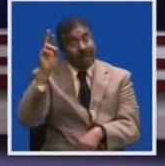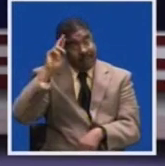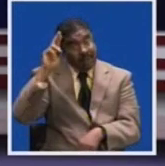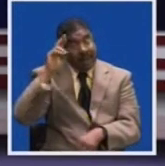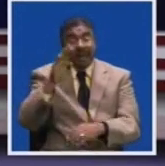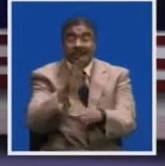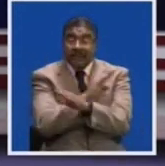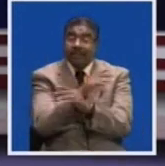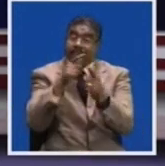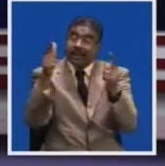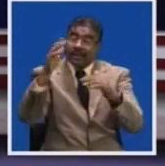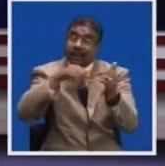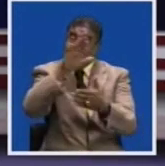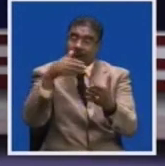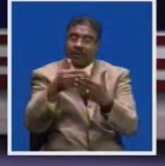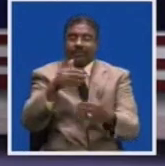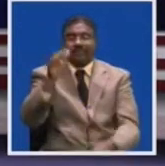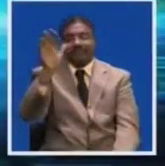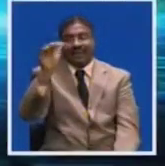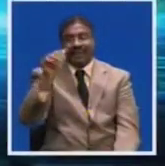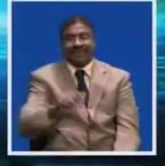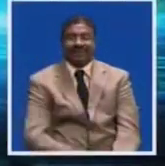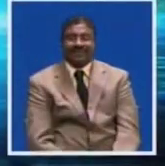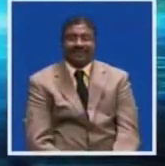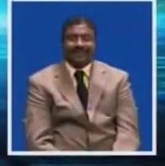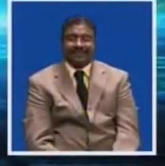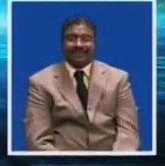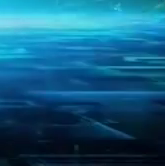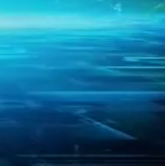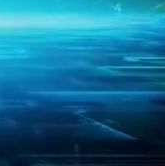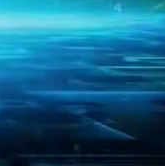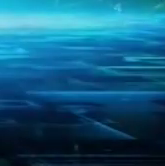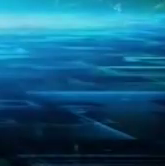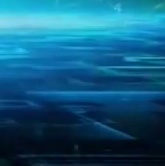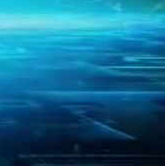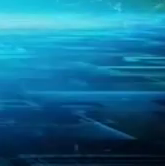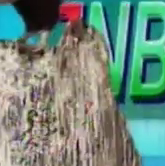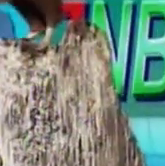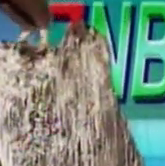Zambia is bigger than all of us. Bye-bye.